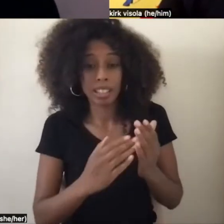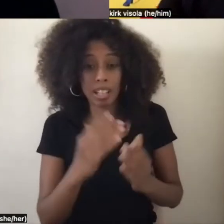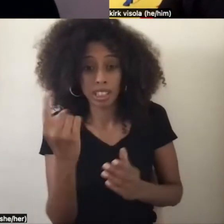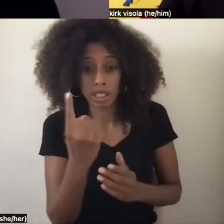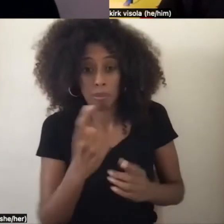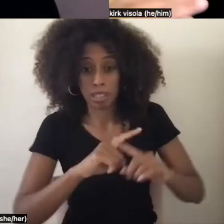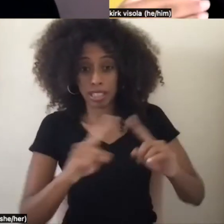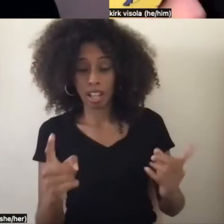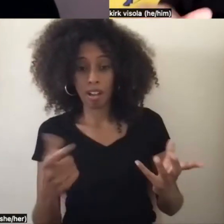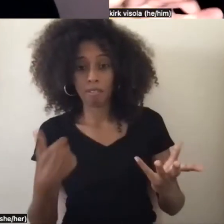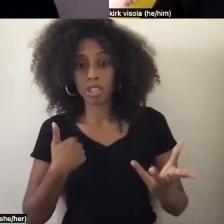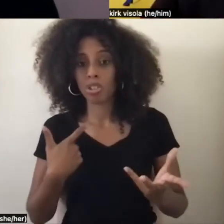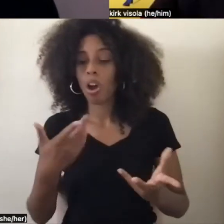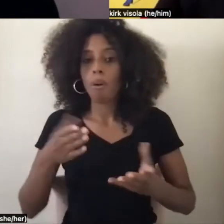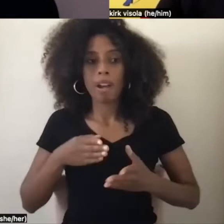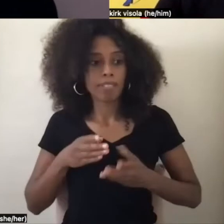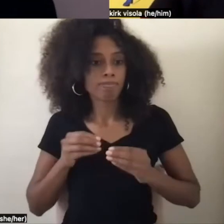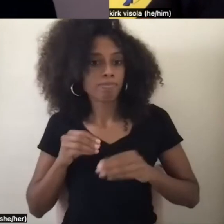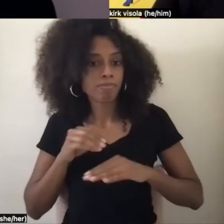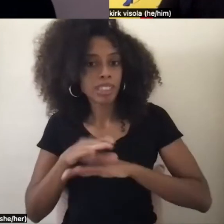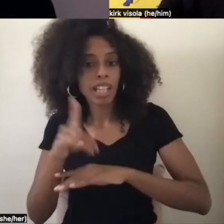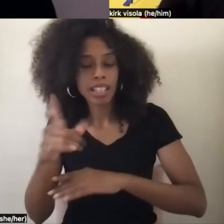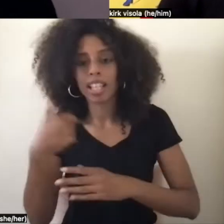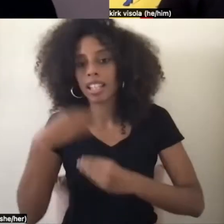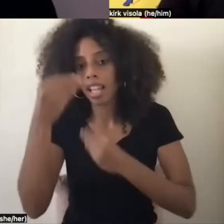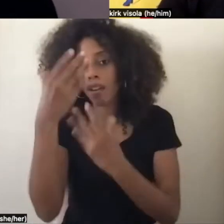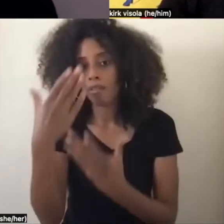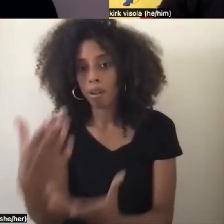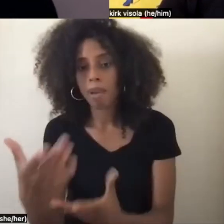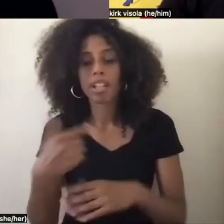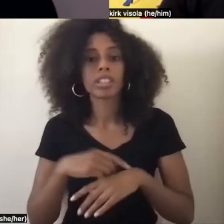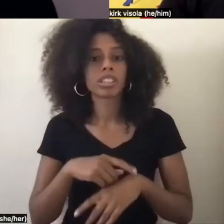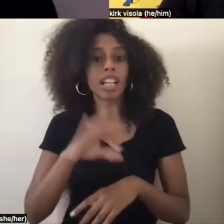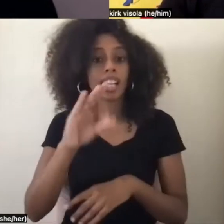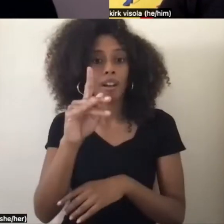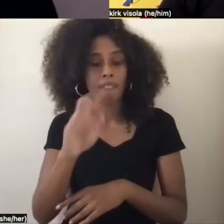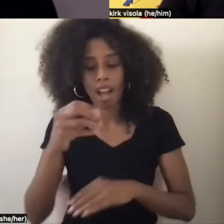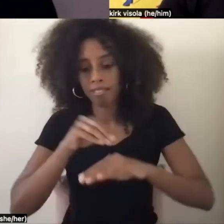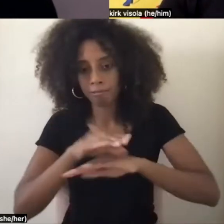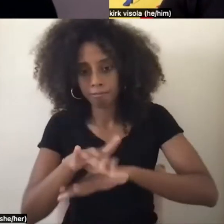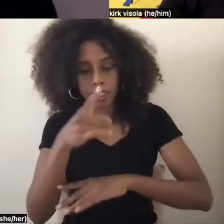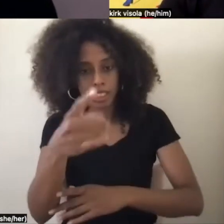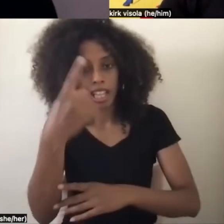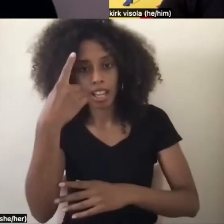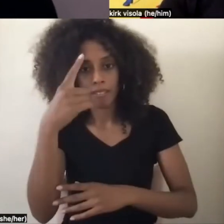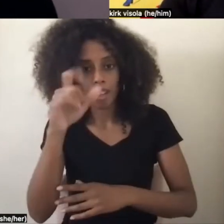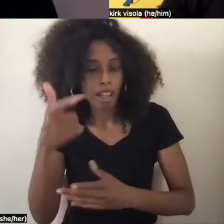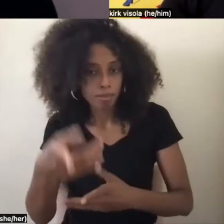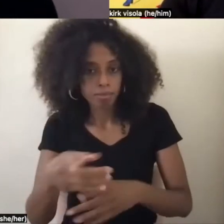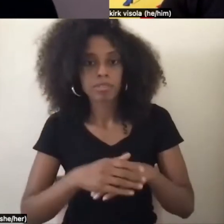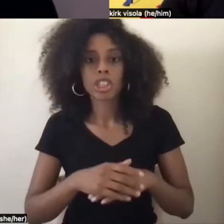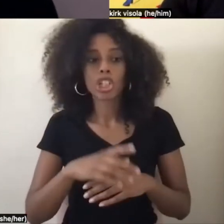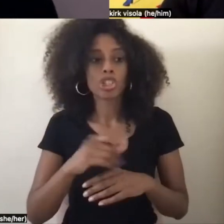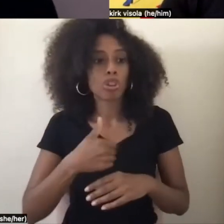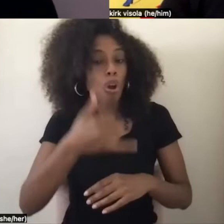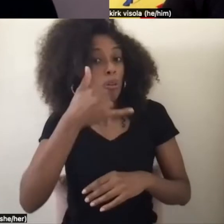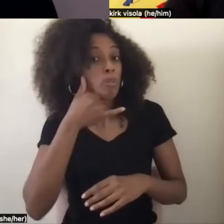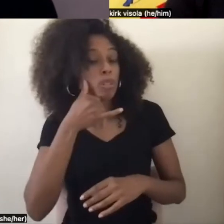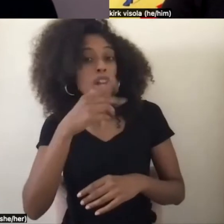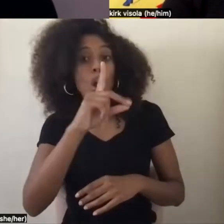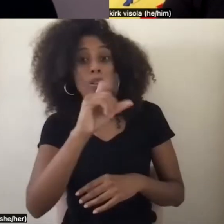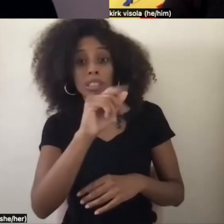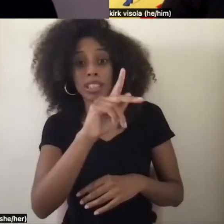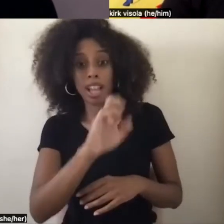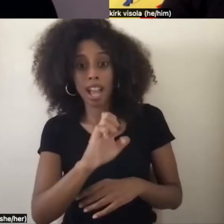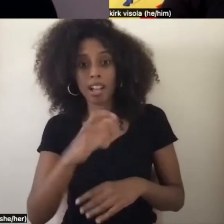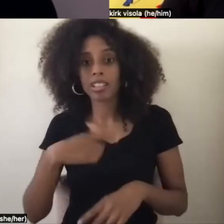any designer pick it up and make changes accordingly. And I get a call from Dale. So, hey Kirk, this is Dale.